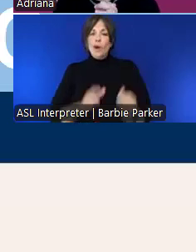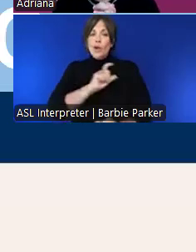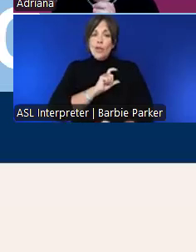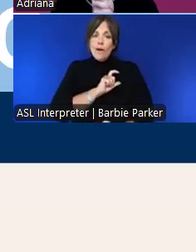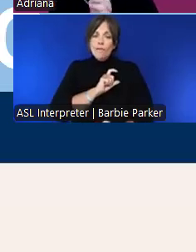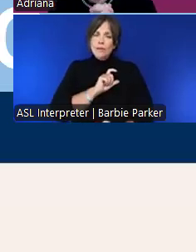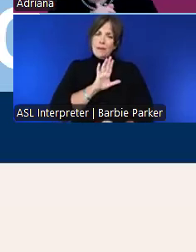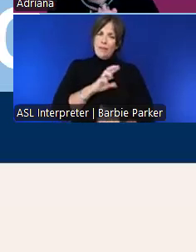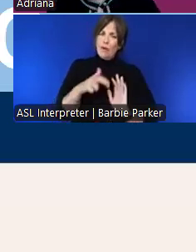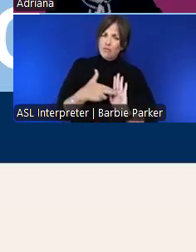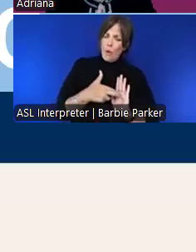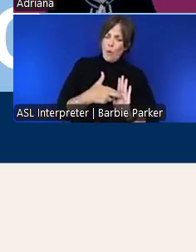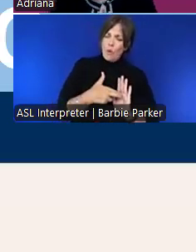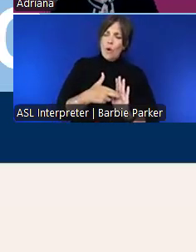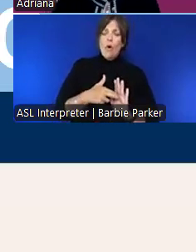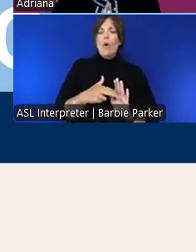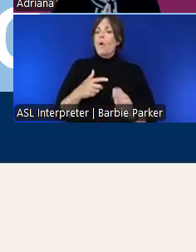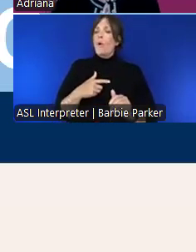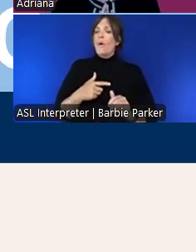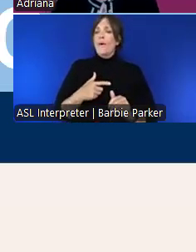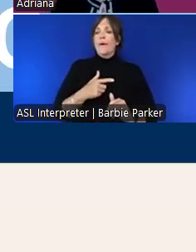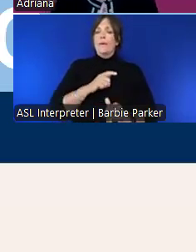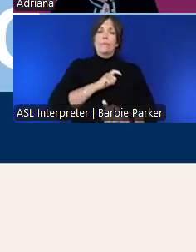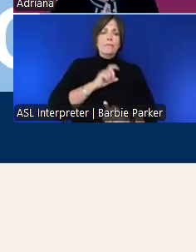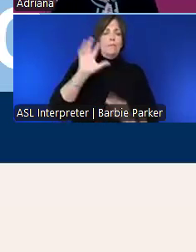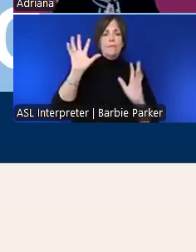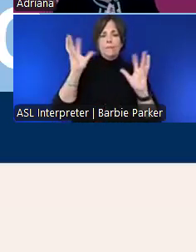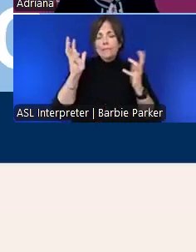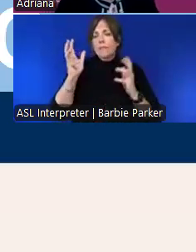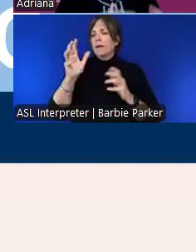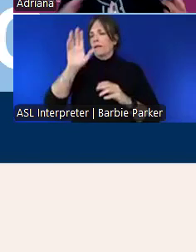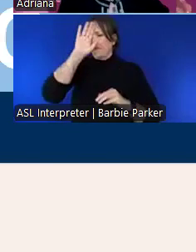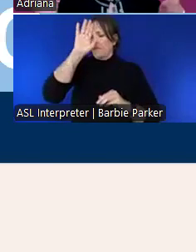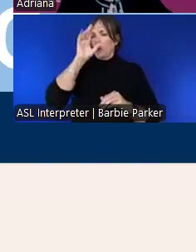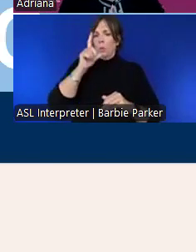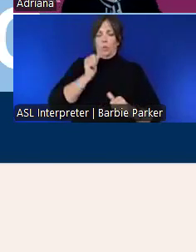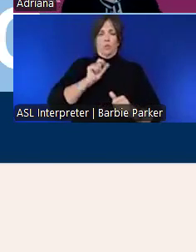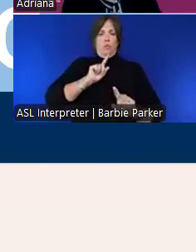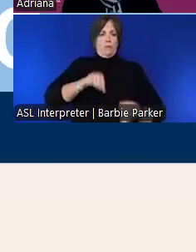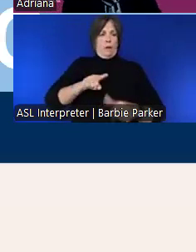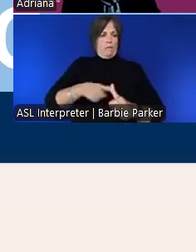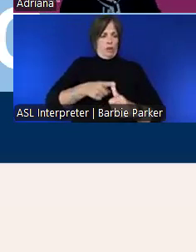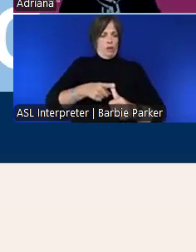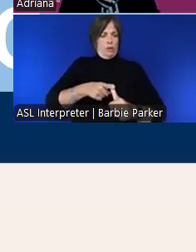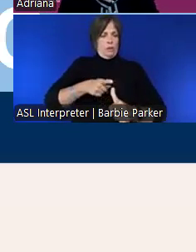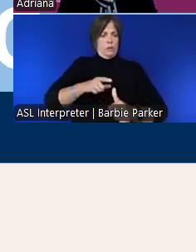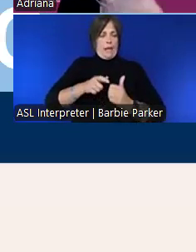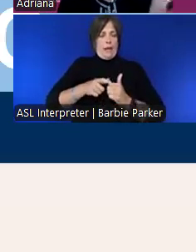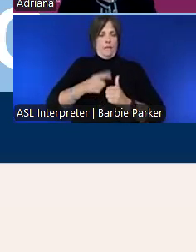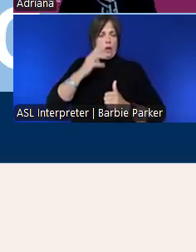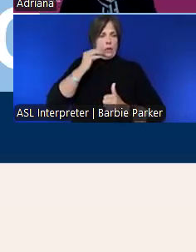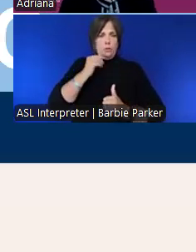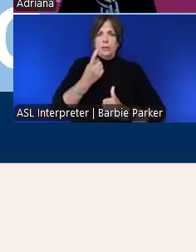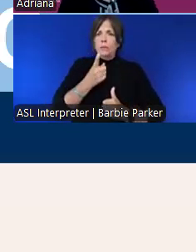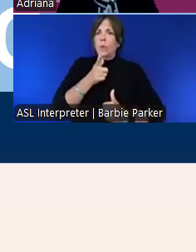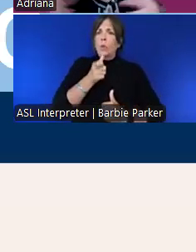first responders who are interacting with somebody who is experiencing or at risk of experiencing forced marriage or